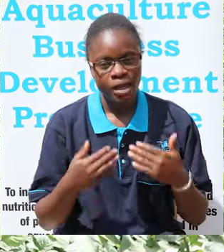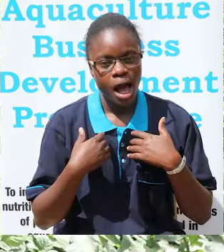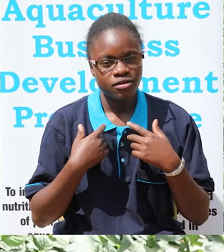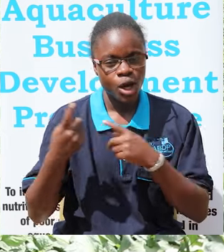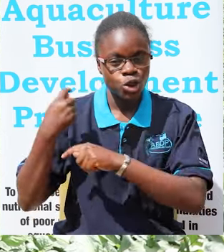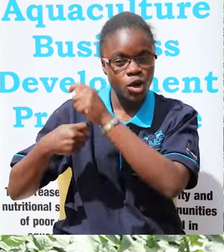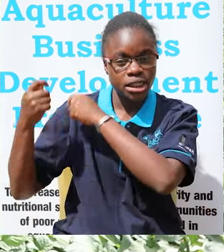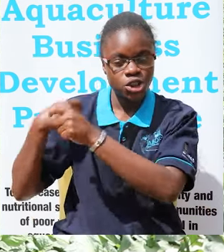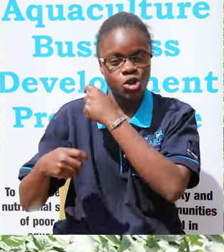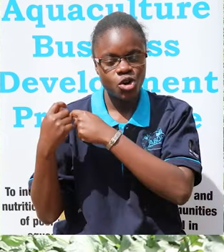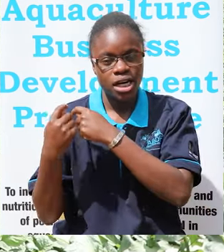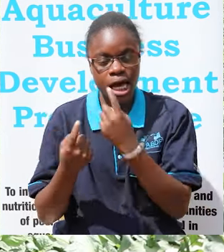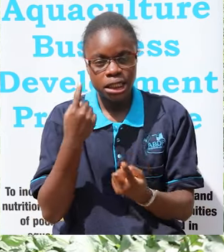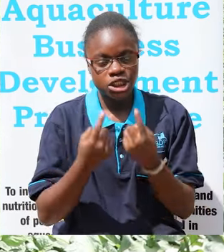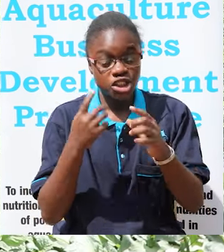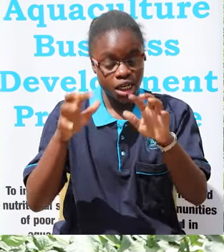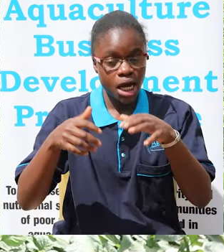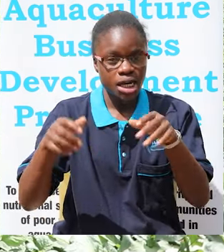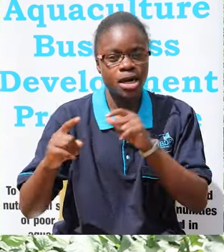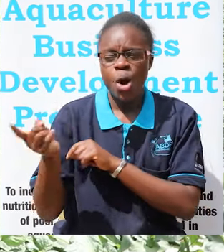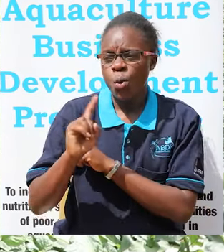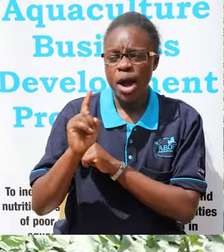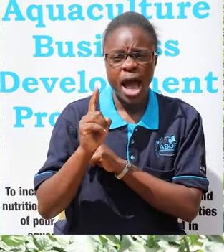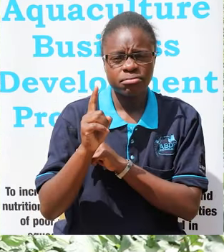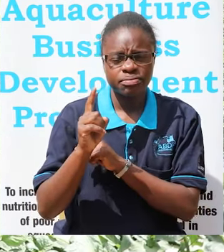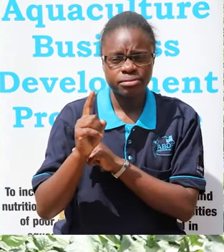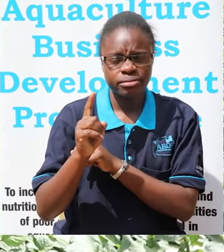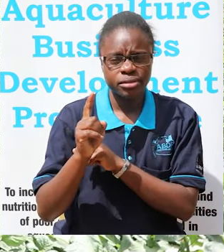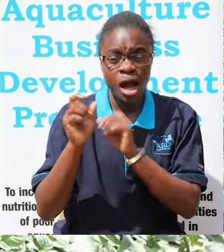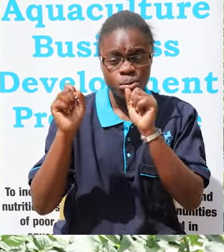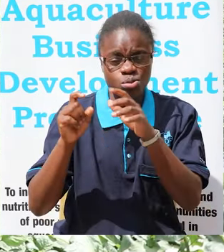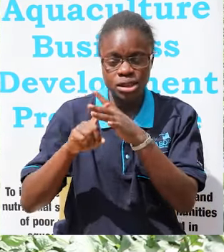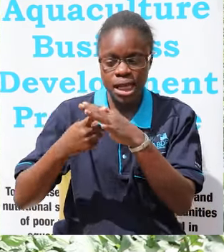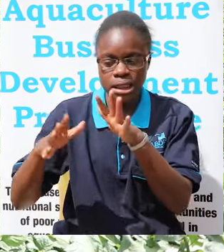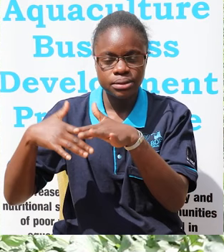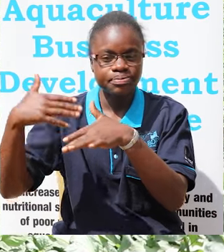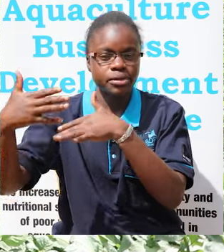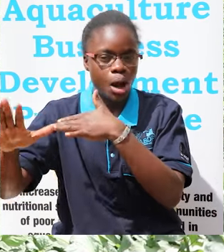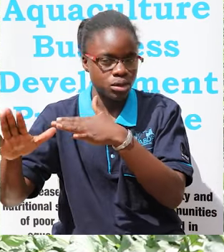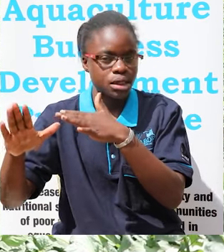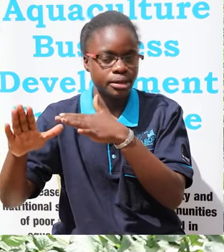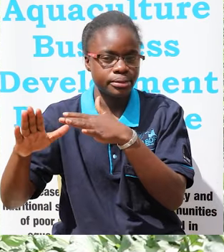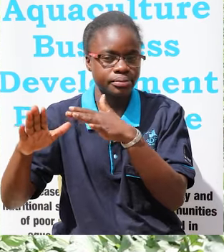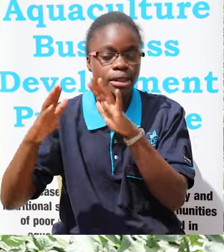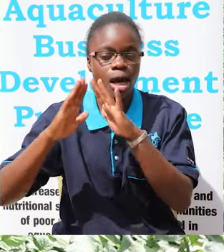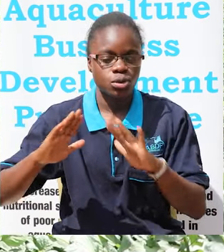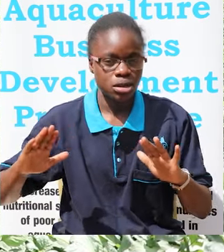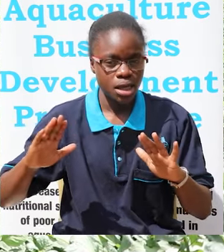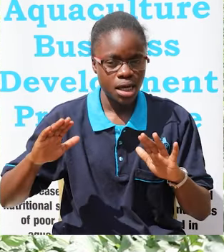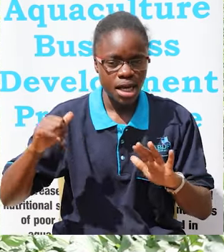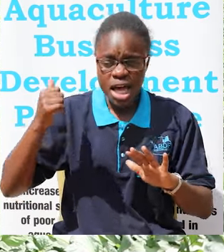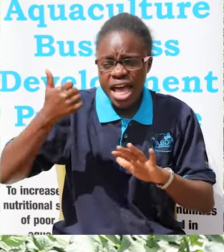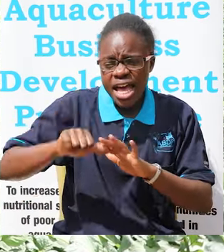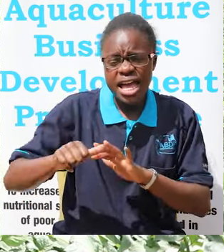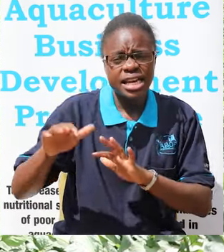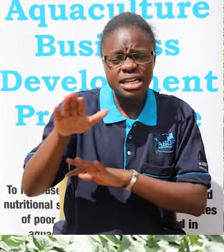Traditional or the common kitchen garden, where we establish a kitchen garden outdoor. Now, whatever